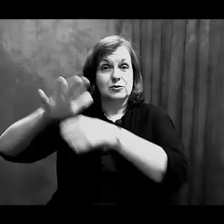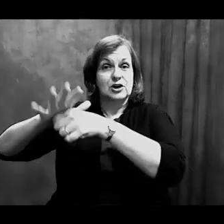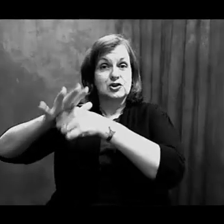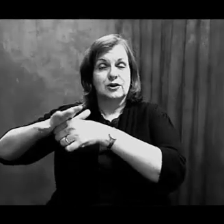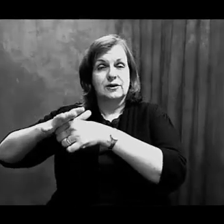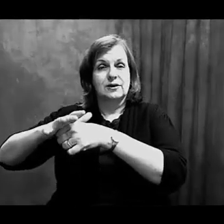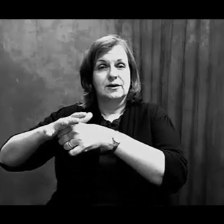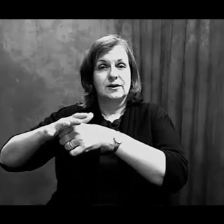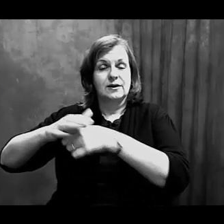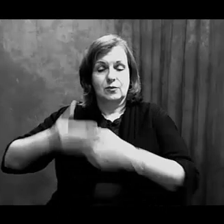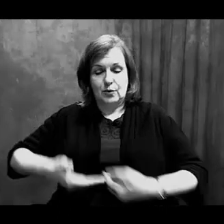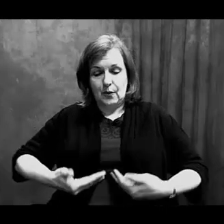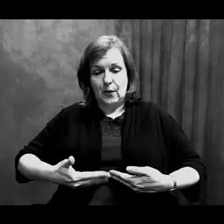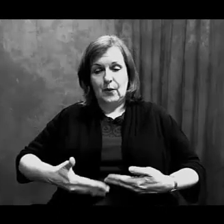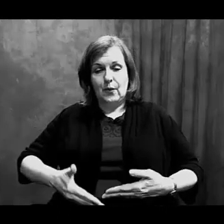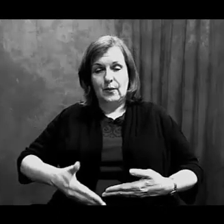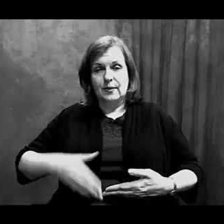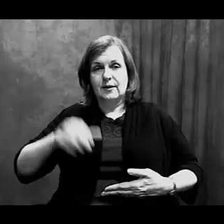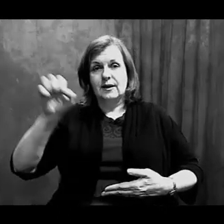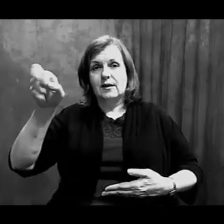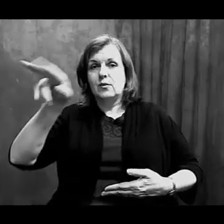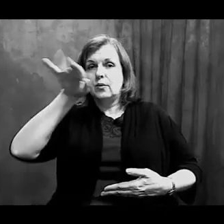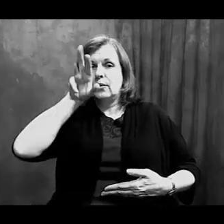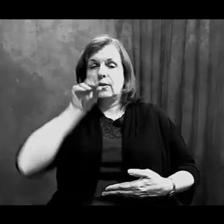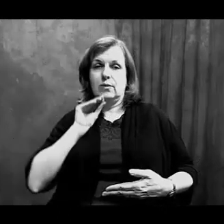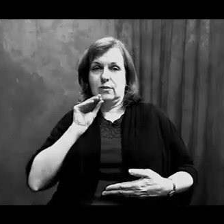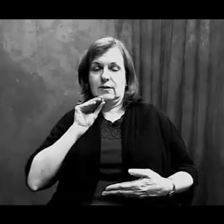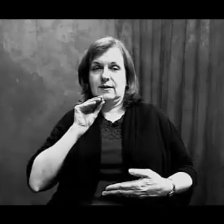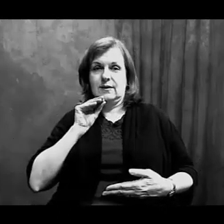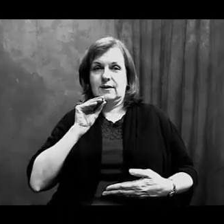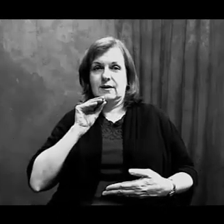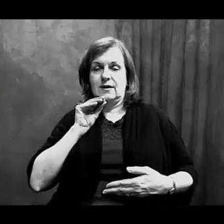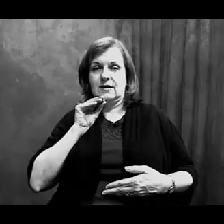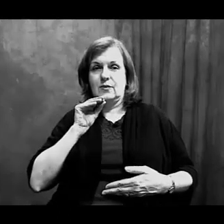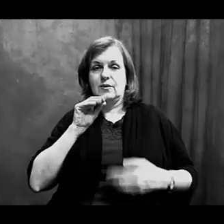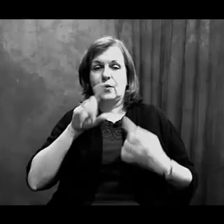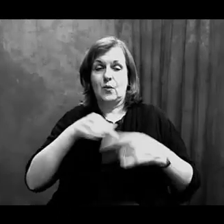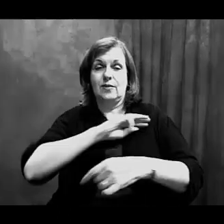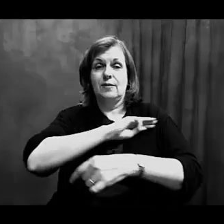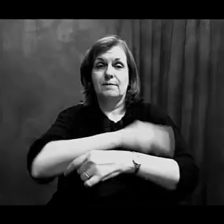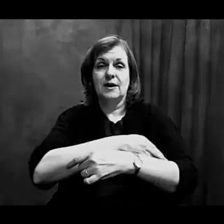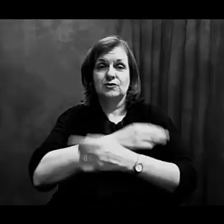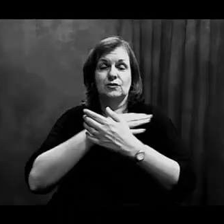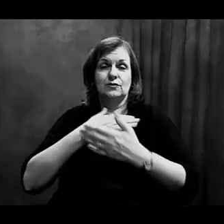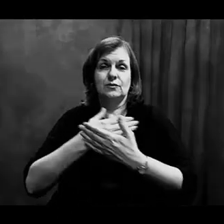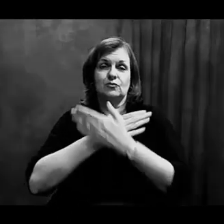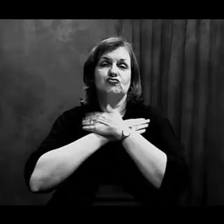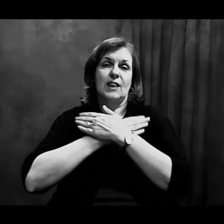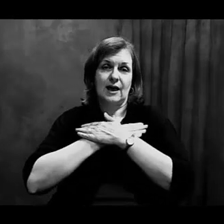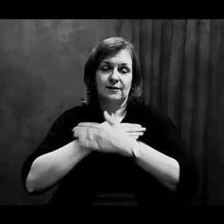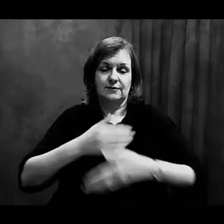in. When the diaphragm relaxes, when those muscles relax,